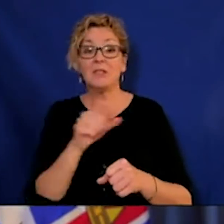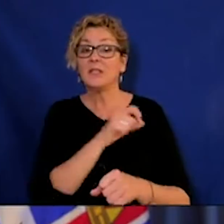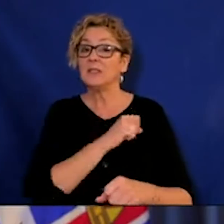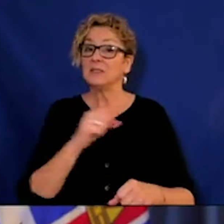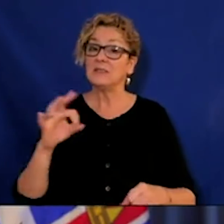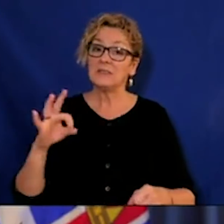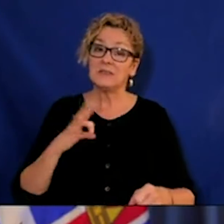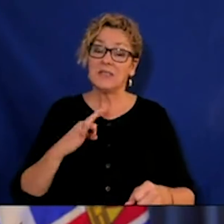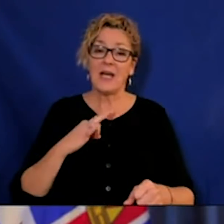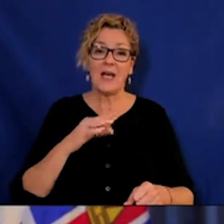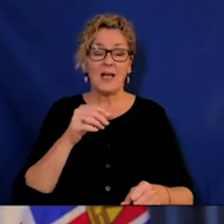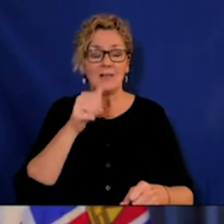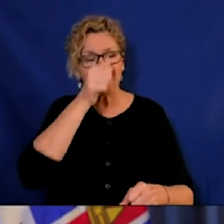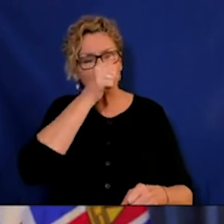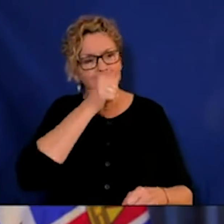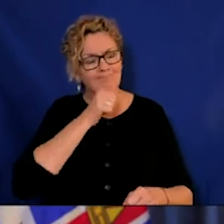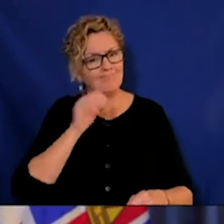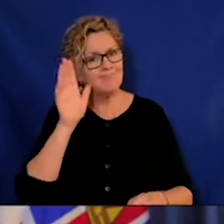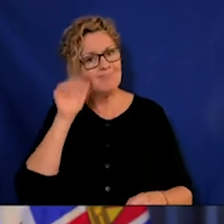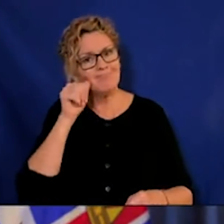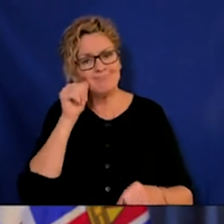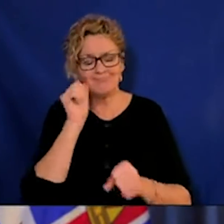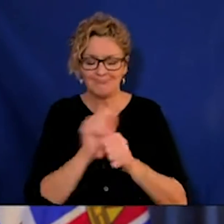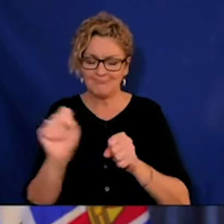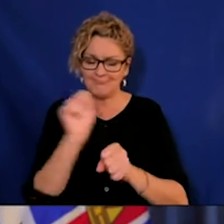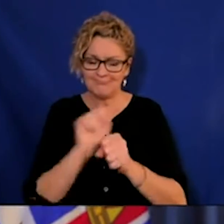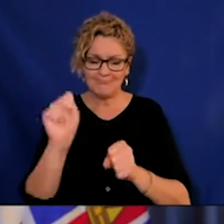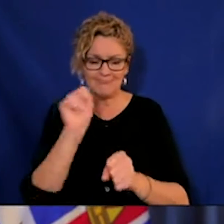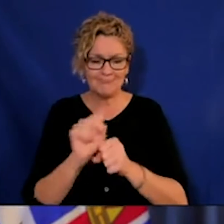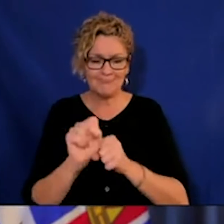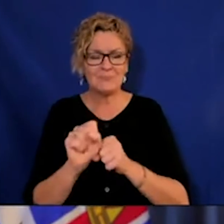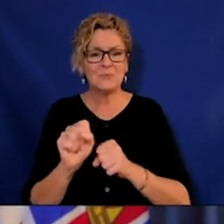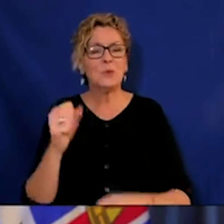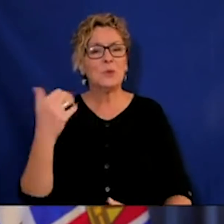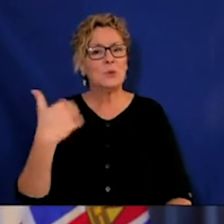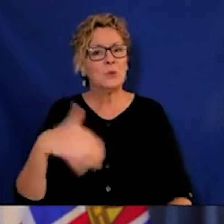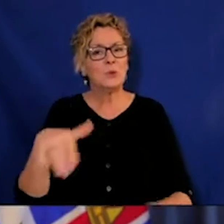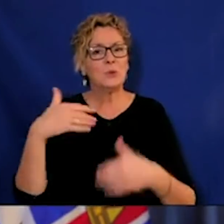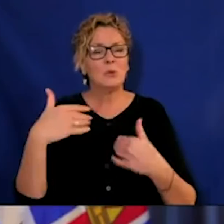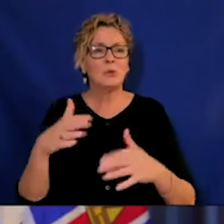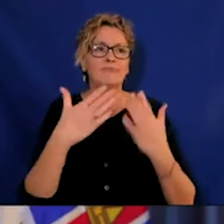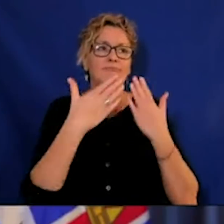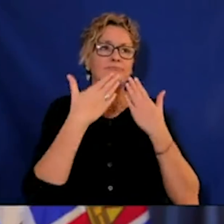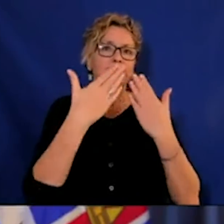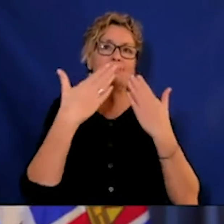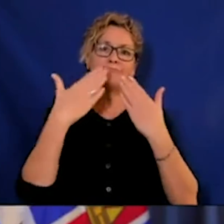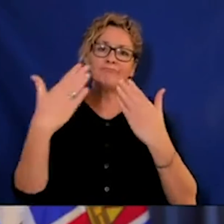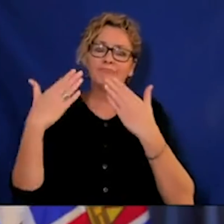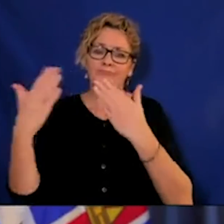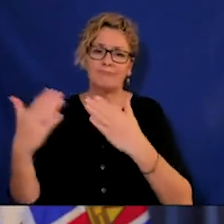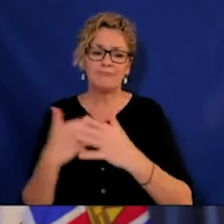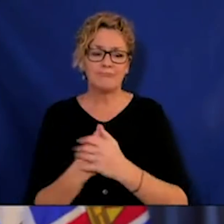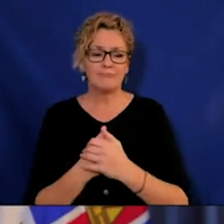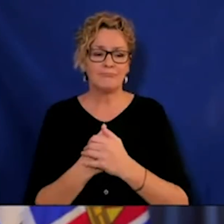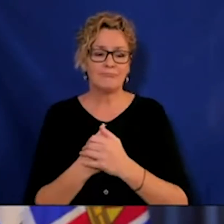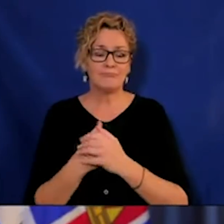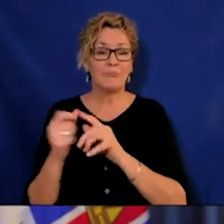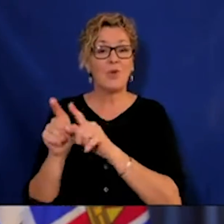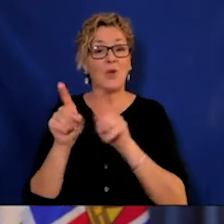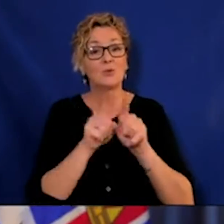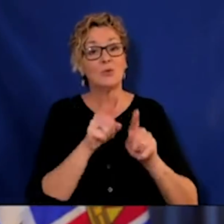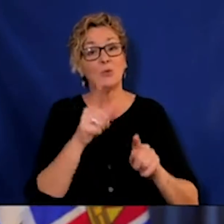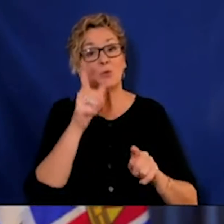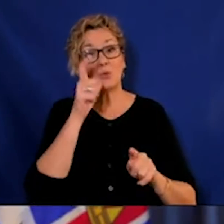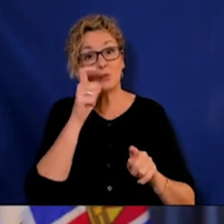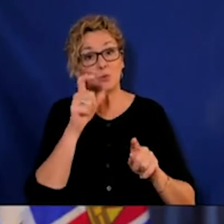sector, the profound challenges for people who have family members in